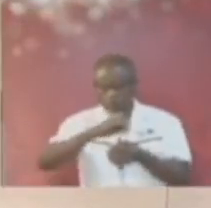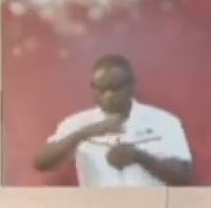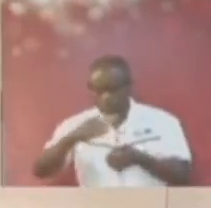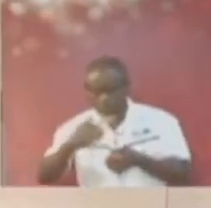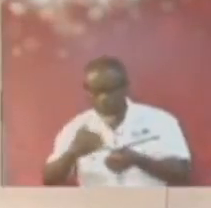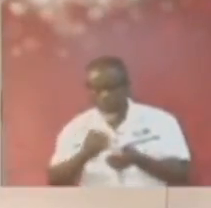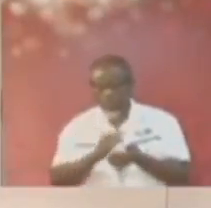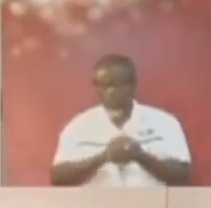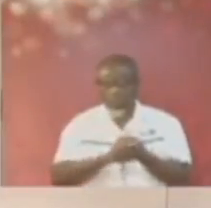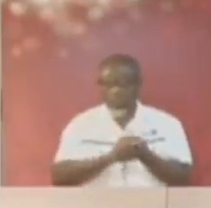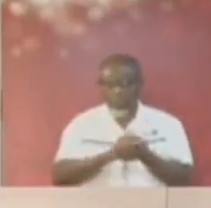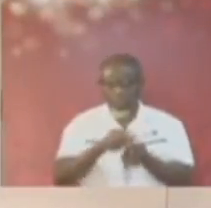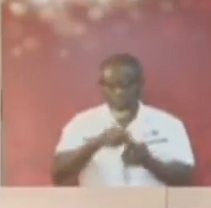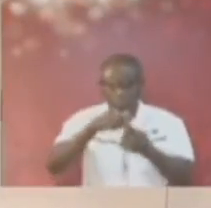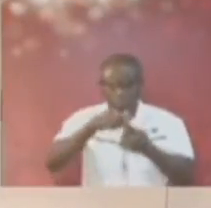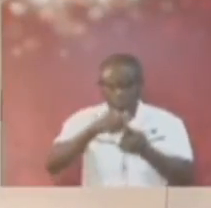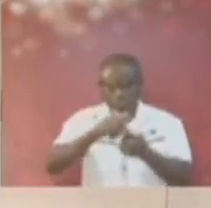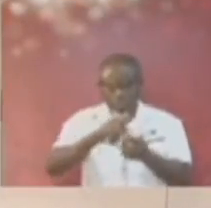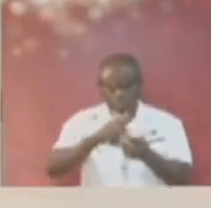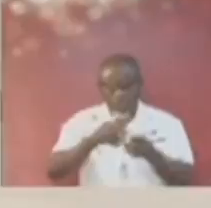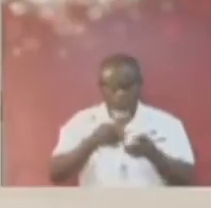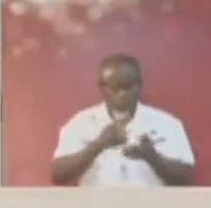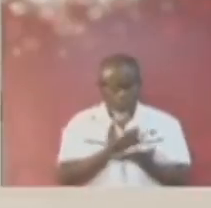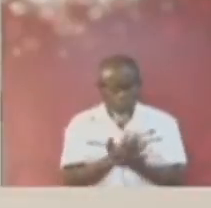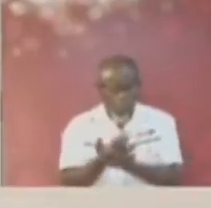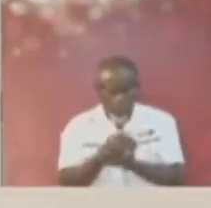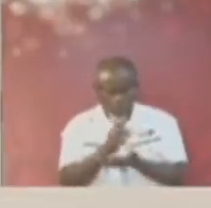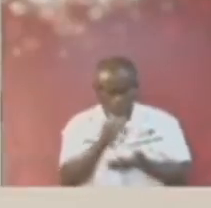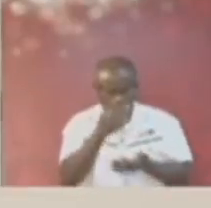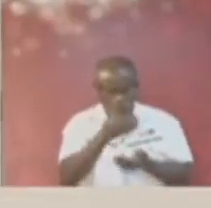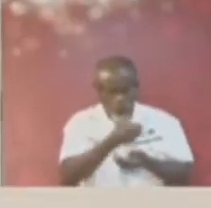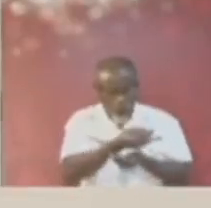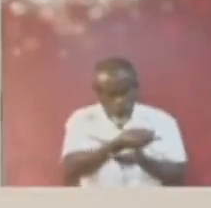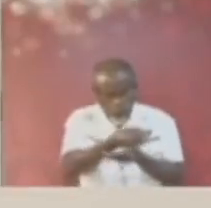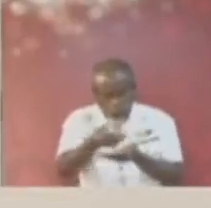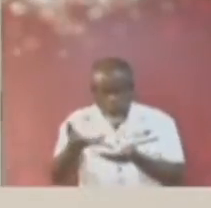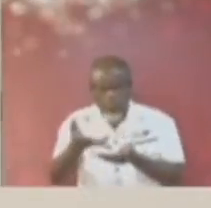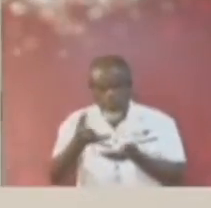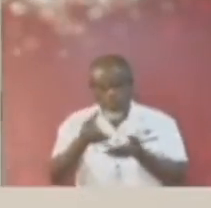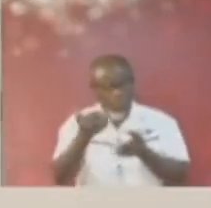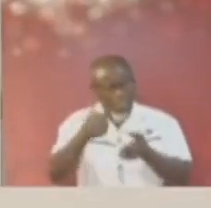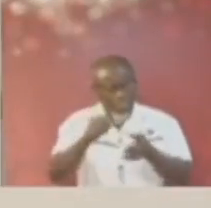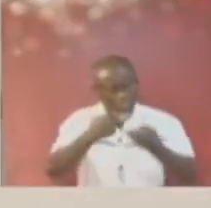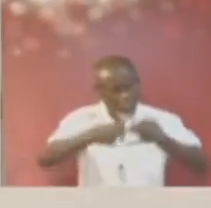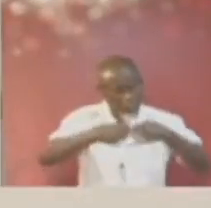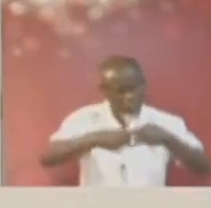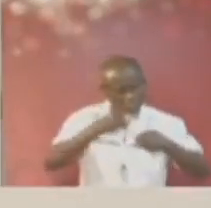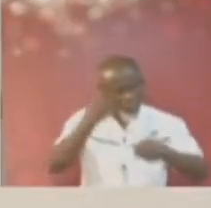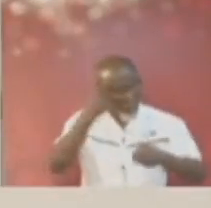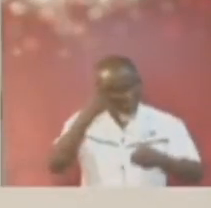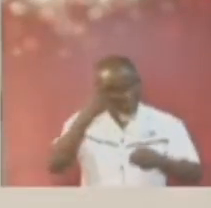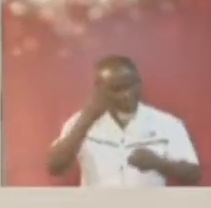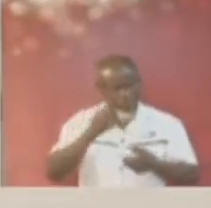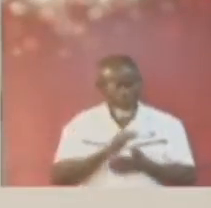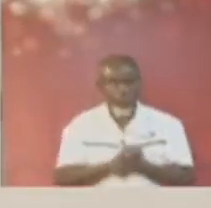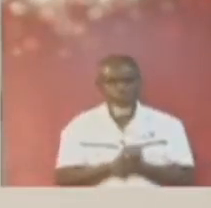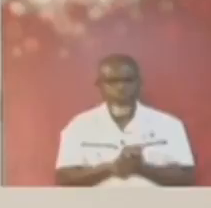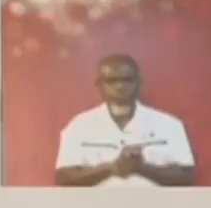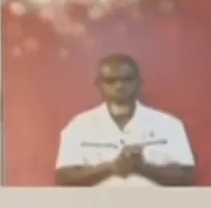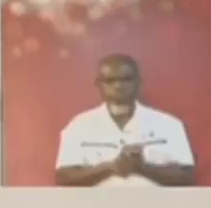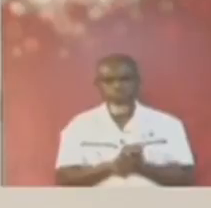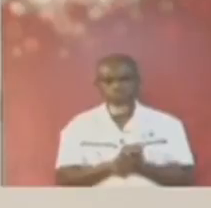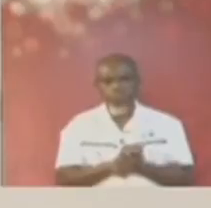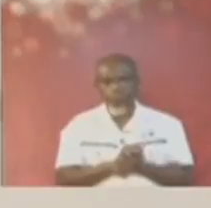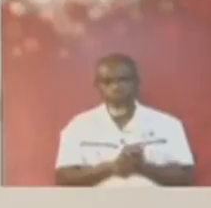Okay, thank you for your questions. The first one, actually, the answer is brief. The office of the CMO will be